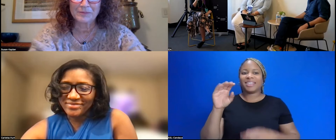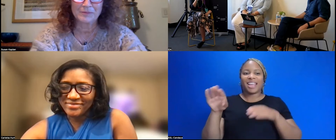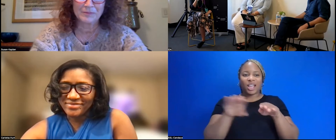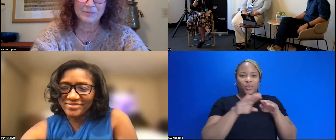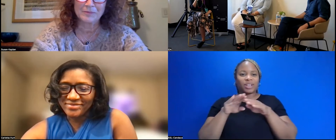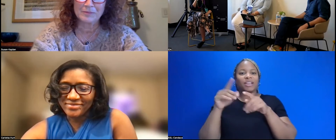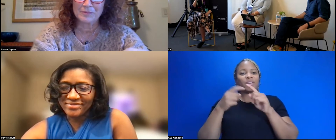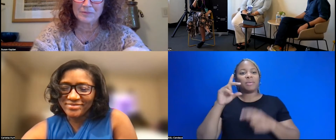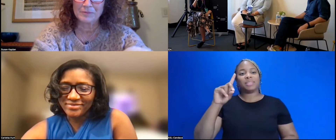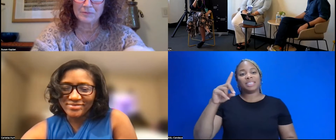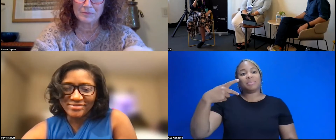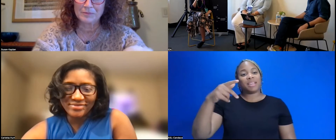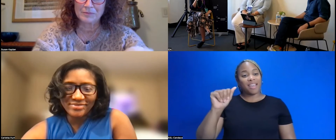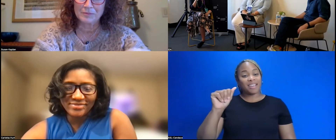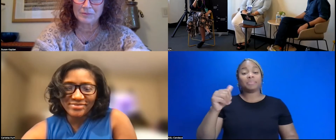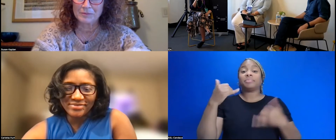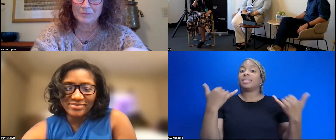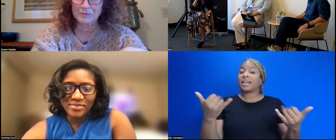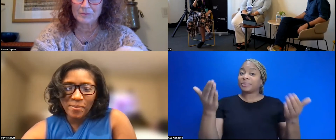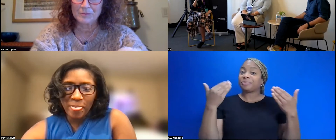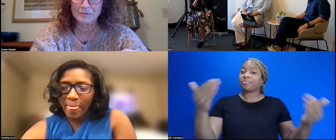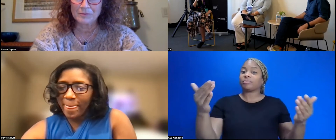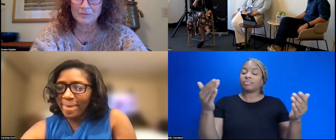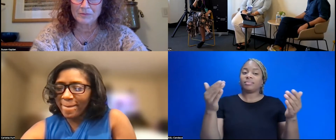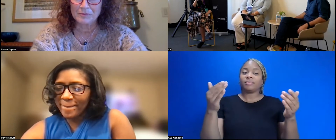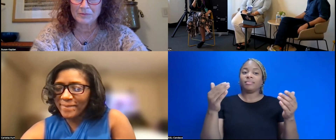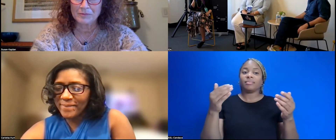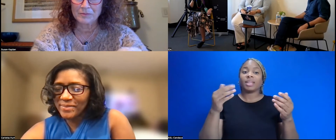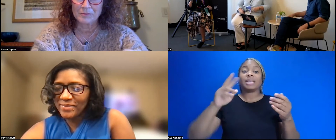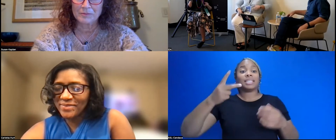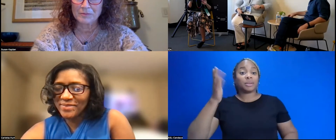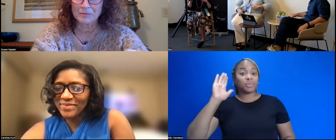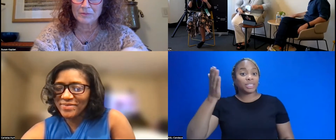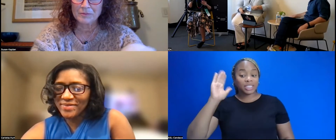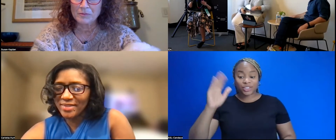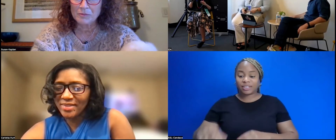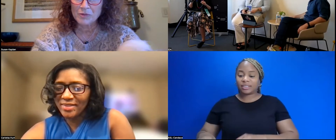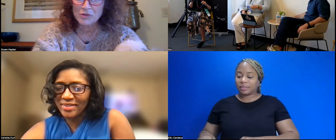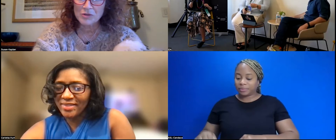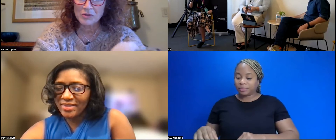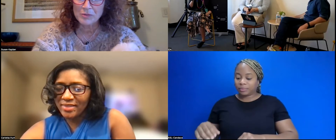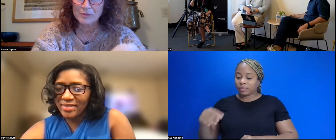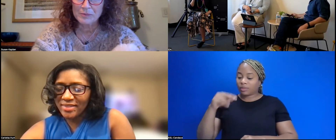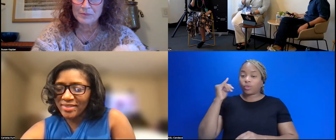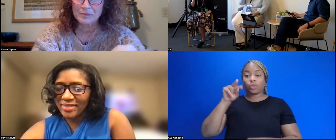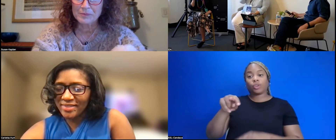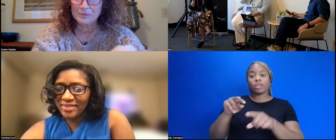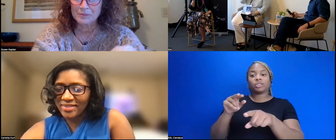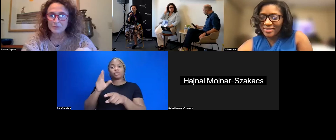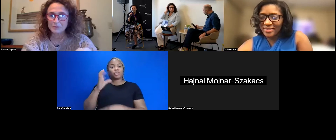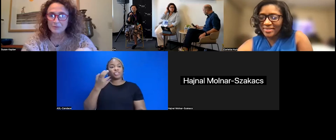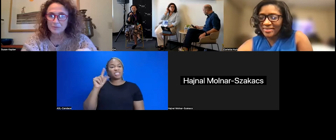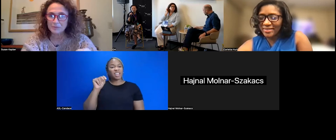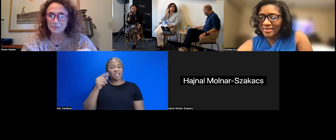DPA. We are going to now move on to the second presentation, but if you look in chat, thank you